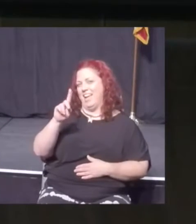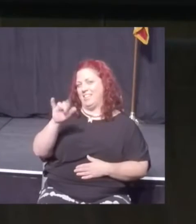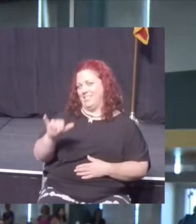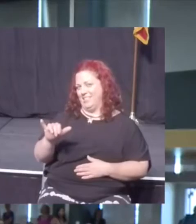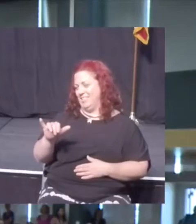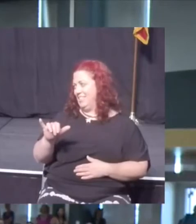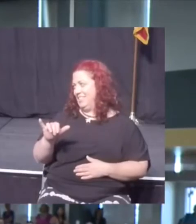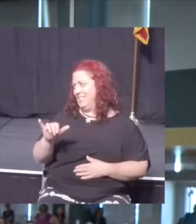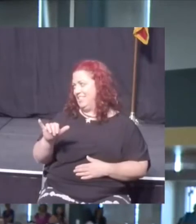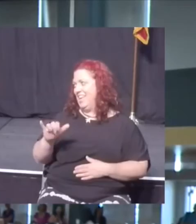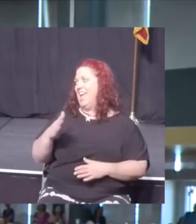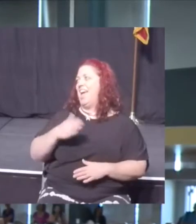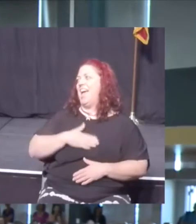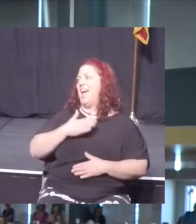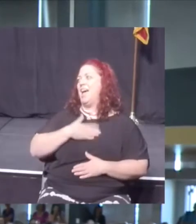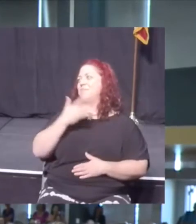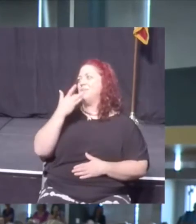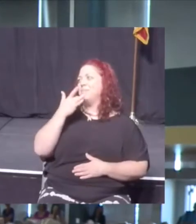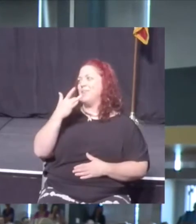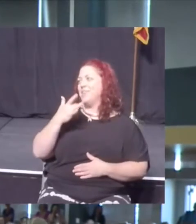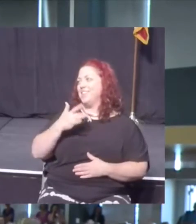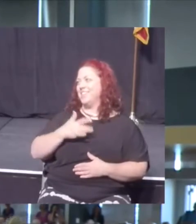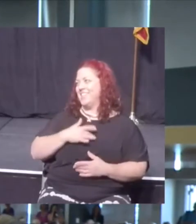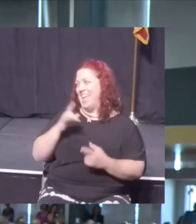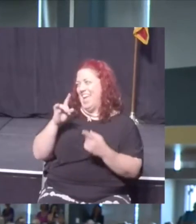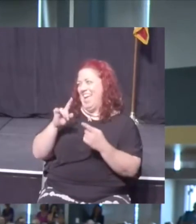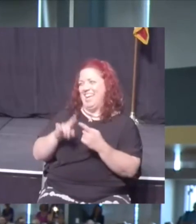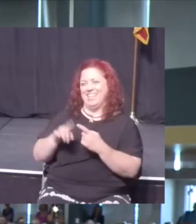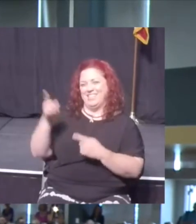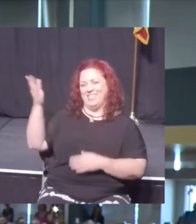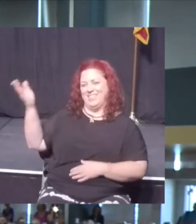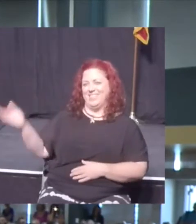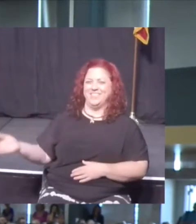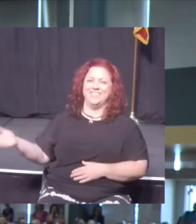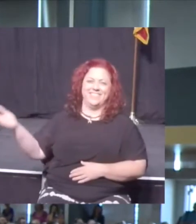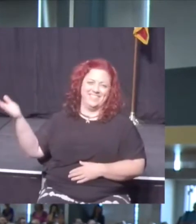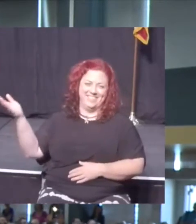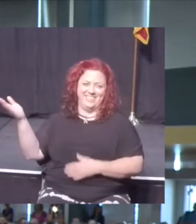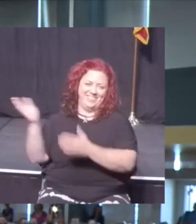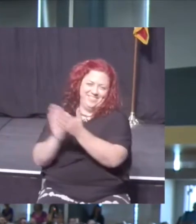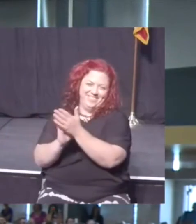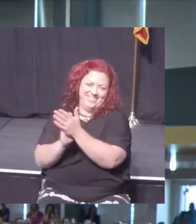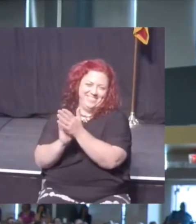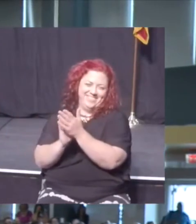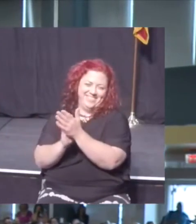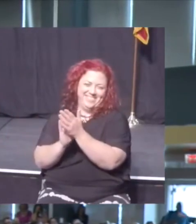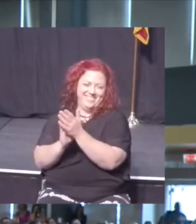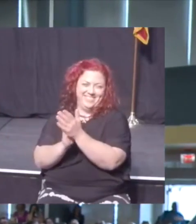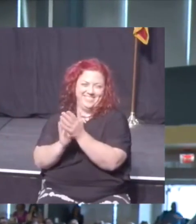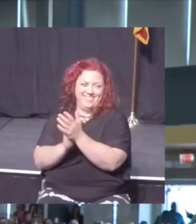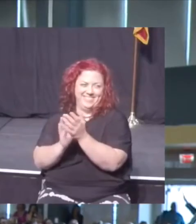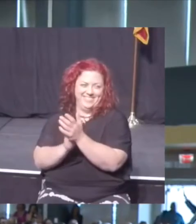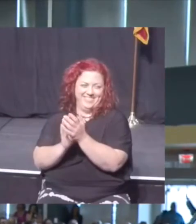dear Andy. Happy birthday to you.